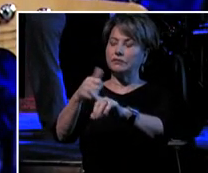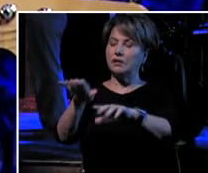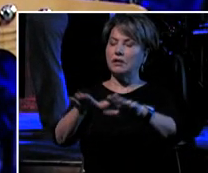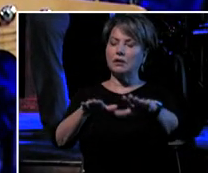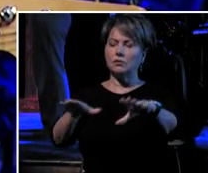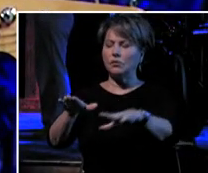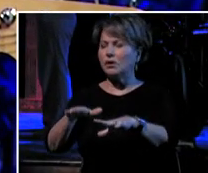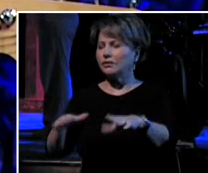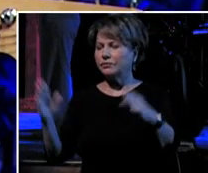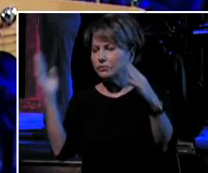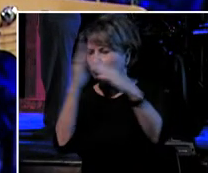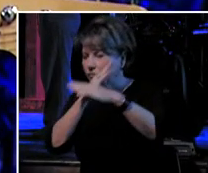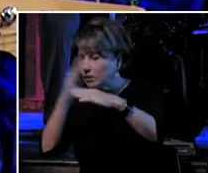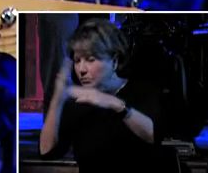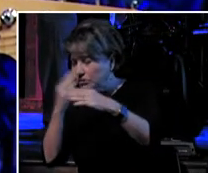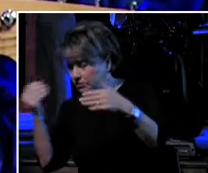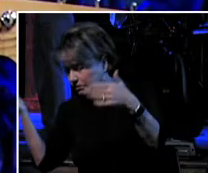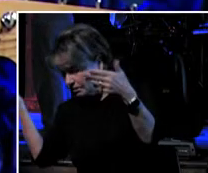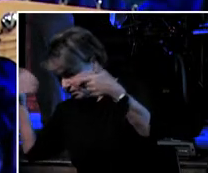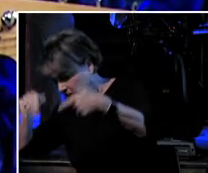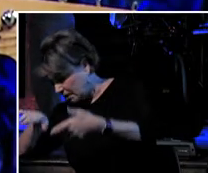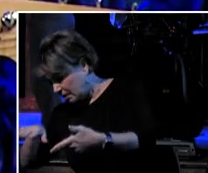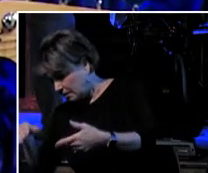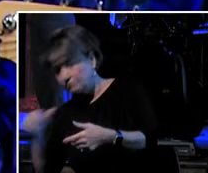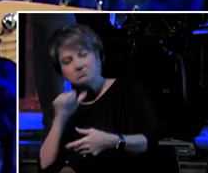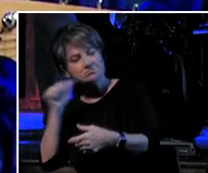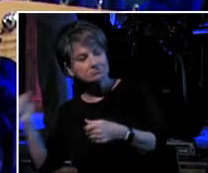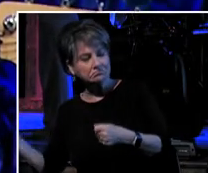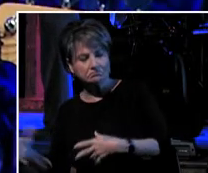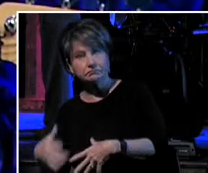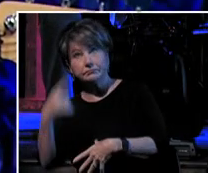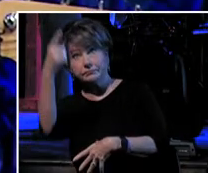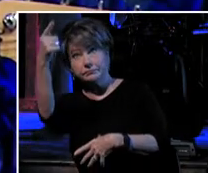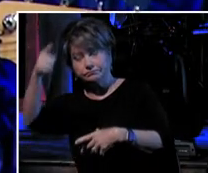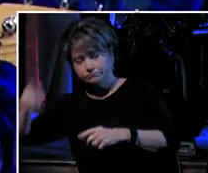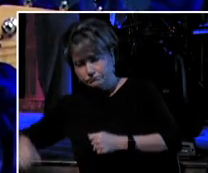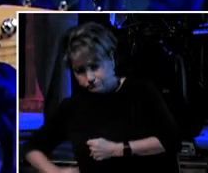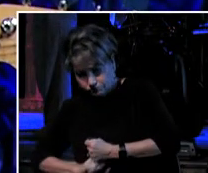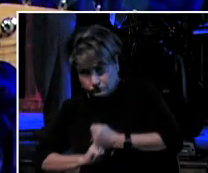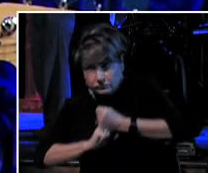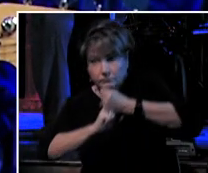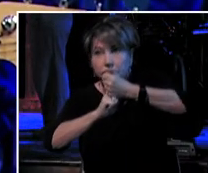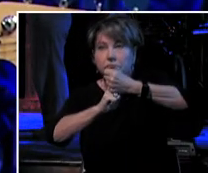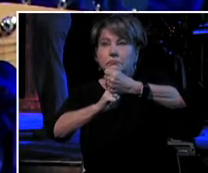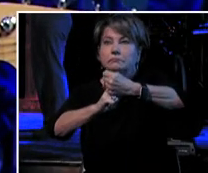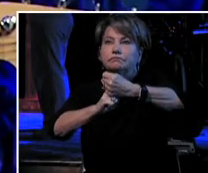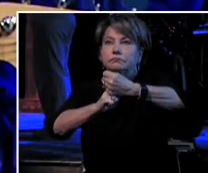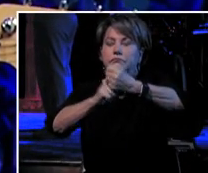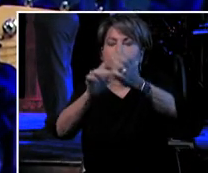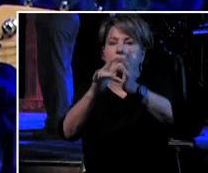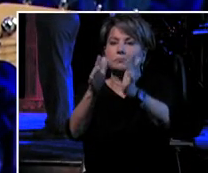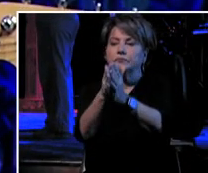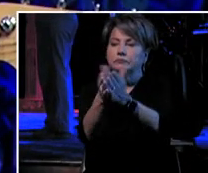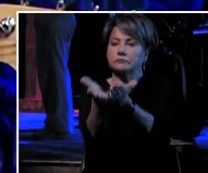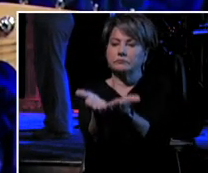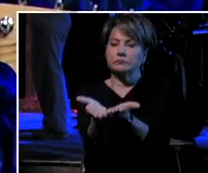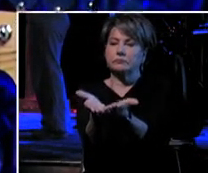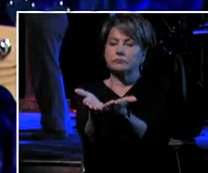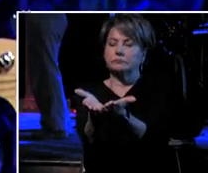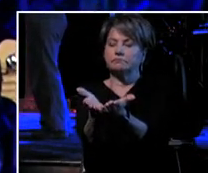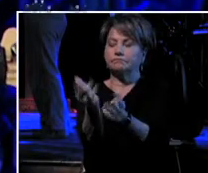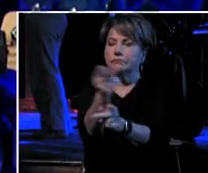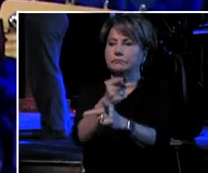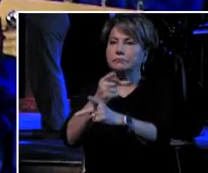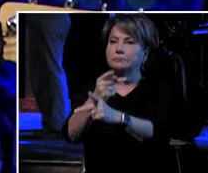valley of the shadow of death, I will fear no evil, for you are with me. Your rod and your staff, they comfort me. You